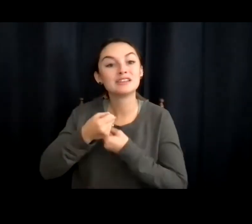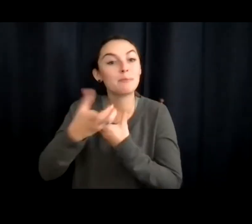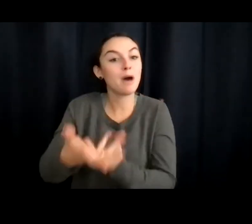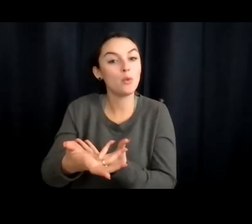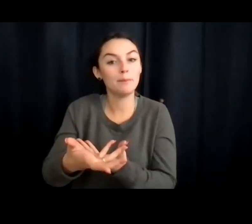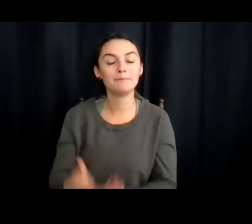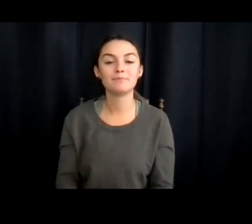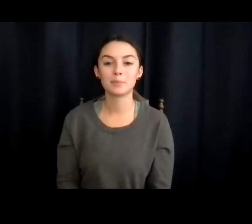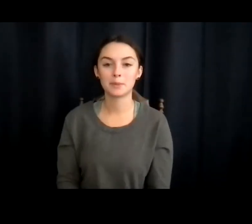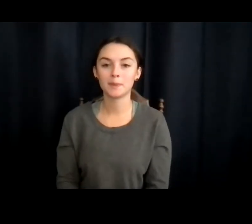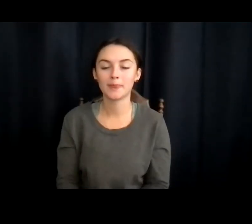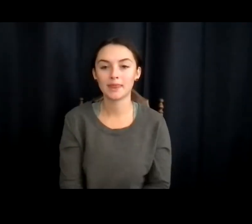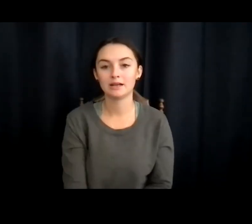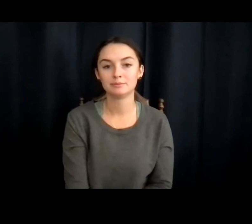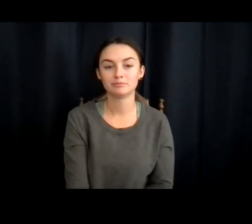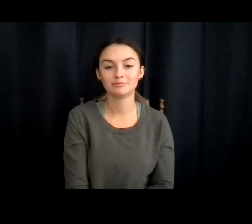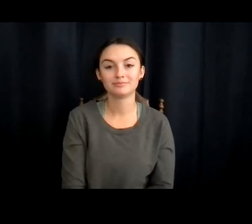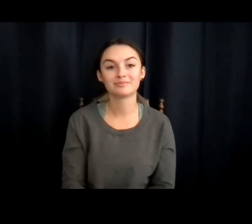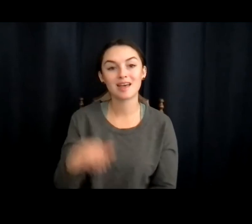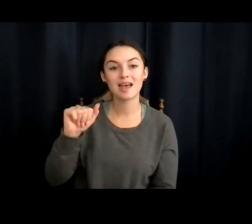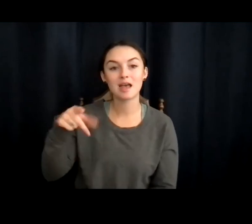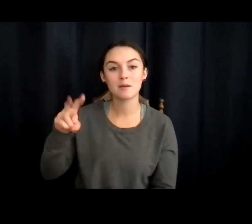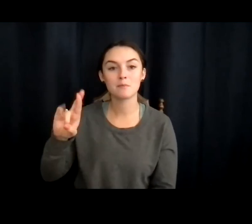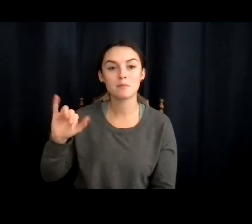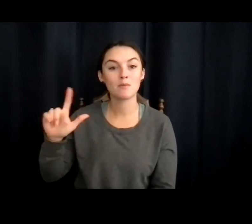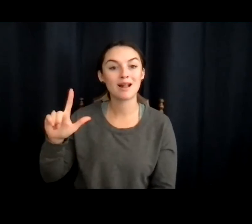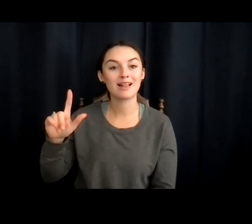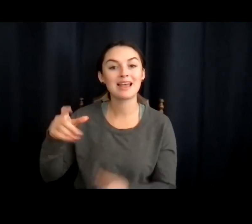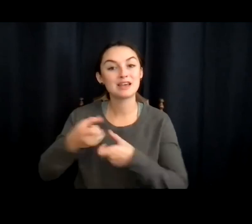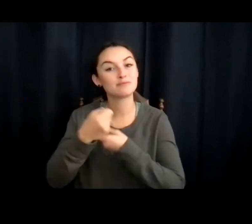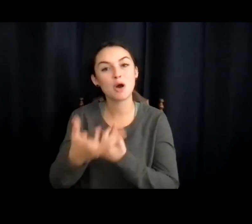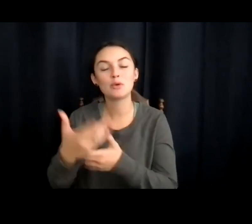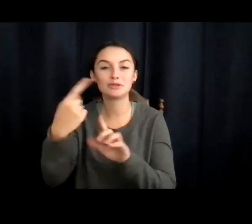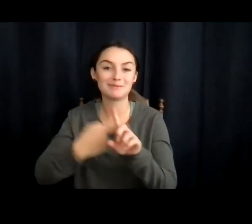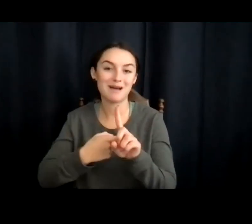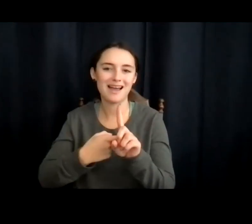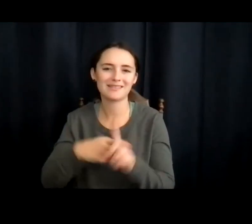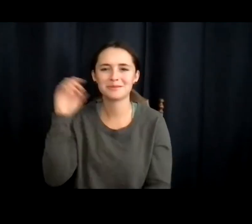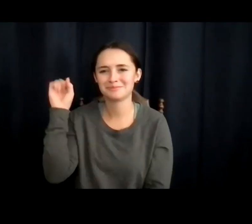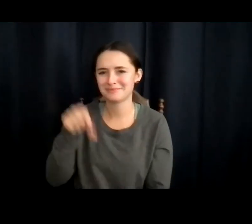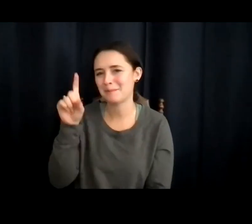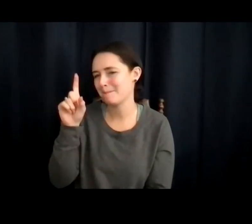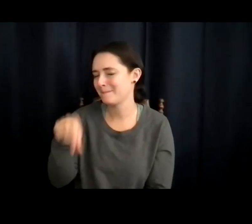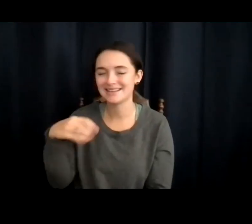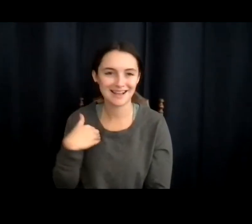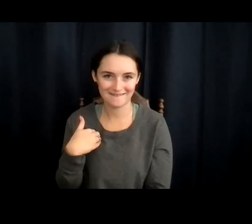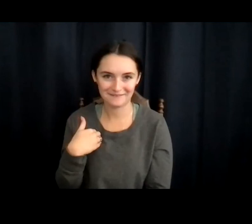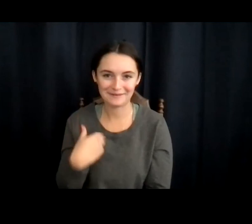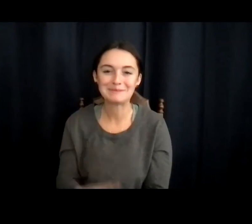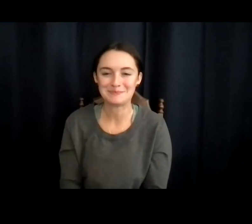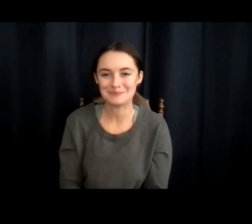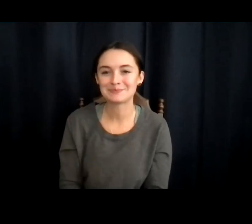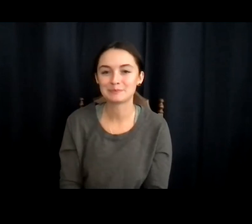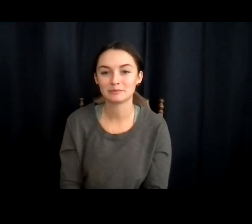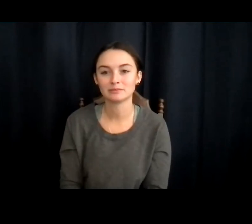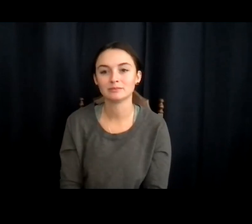poem form, and April is Poetry Month. So of course we have to have another poetry book, right? But